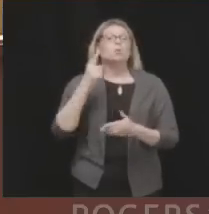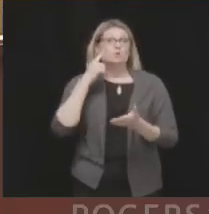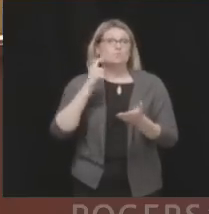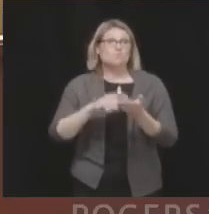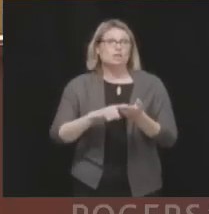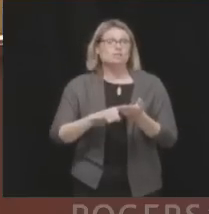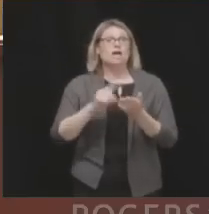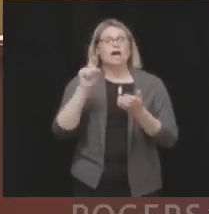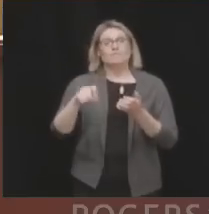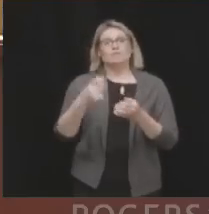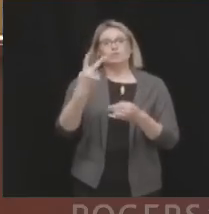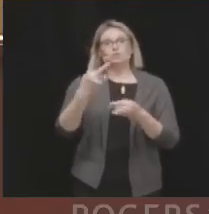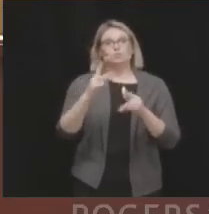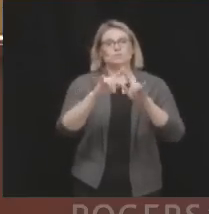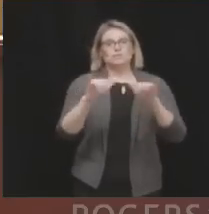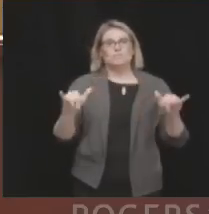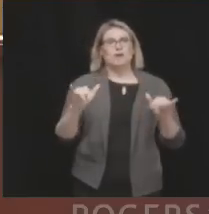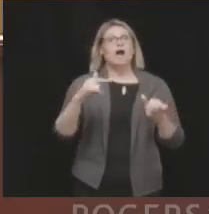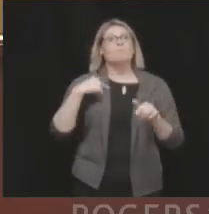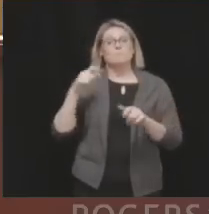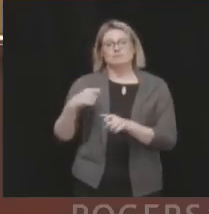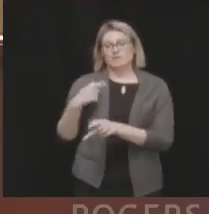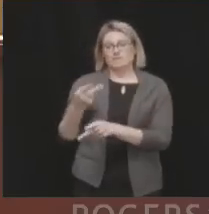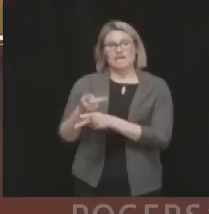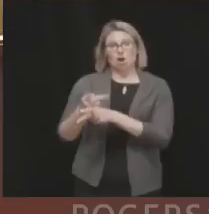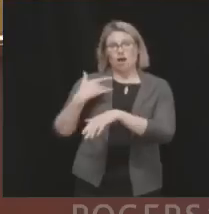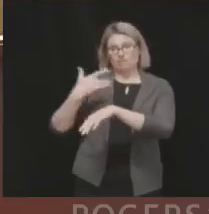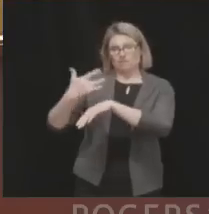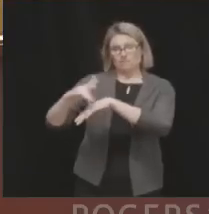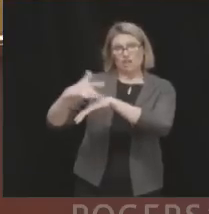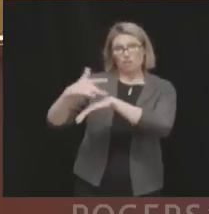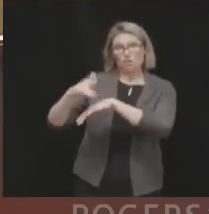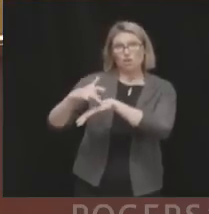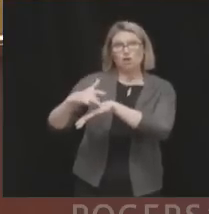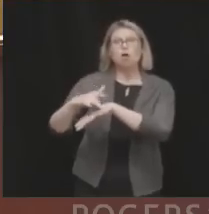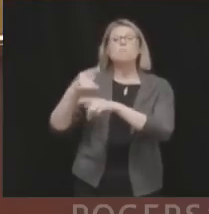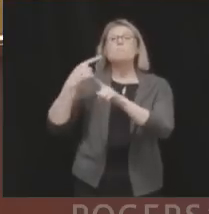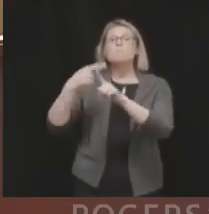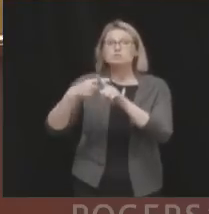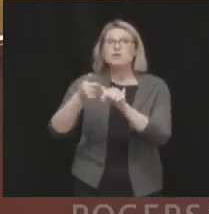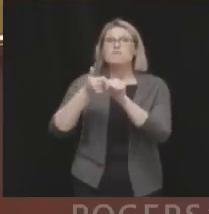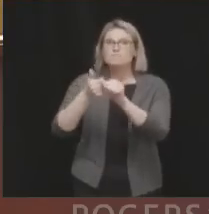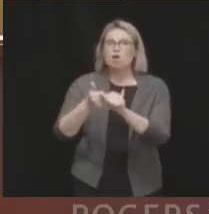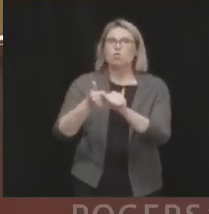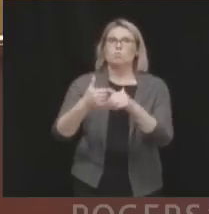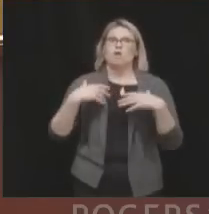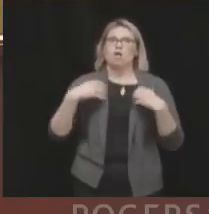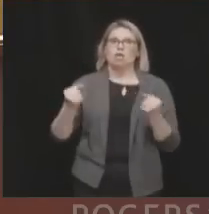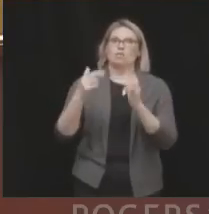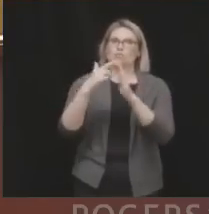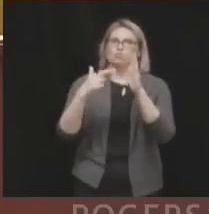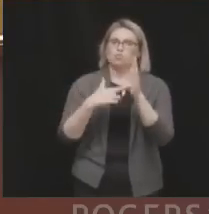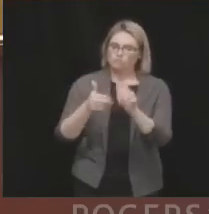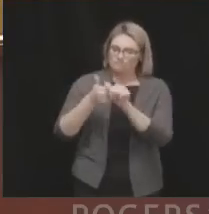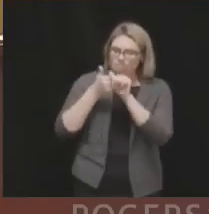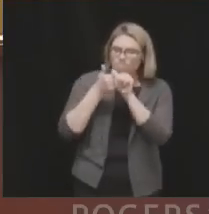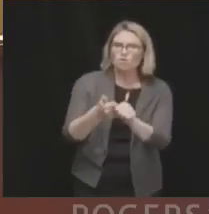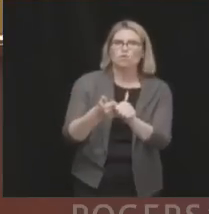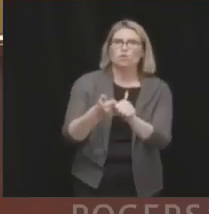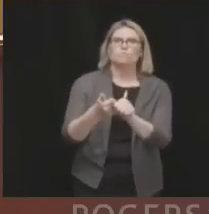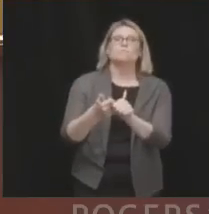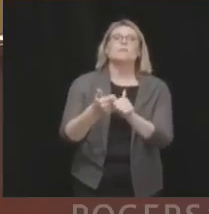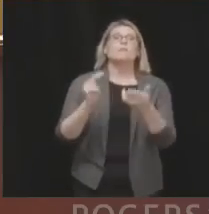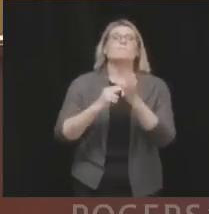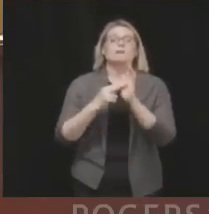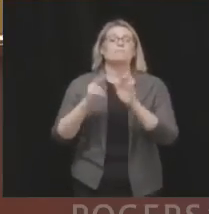So the two will go hand in hand, and we are indeed dealing with that appropriately. Merci, Monsieur Roicomo. Merci,